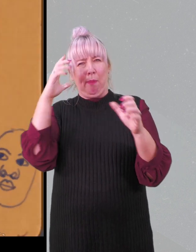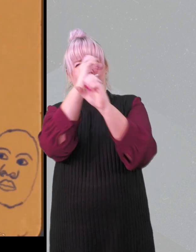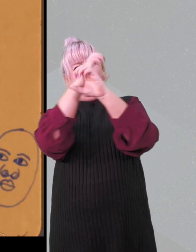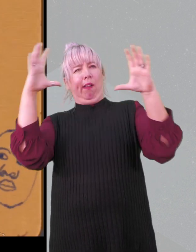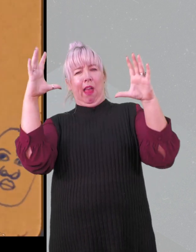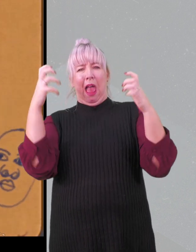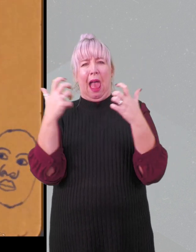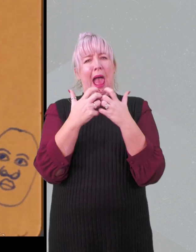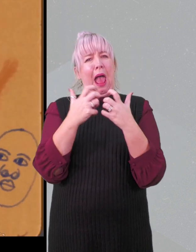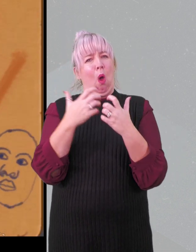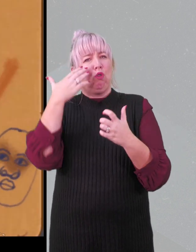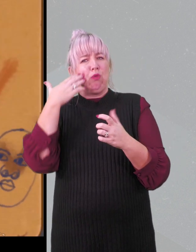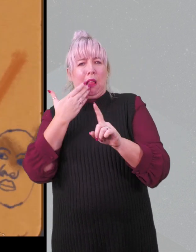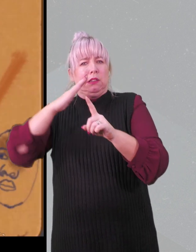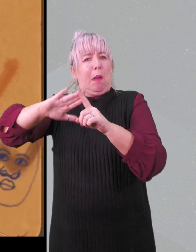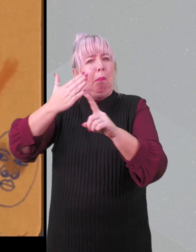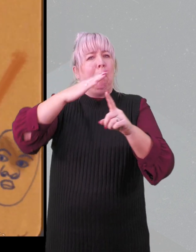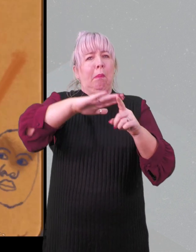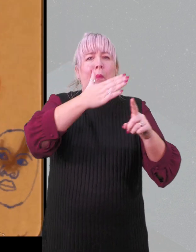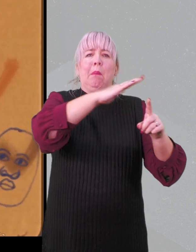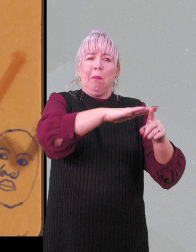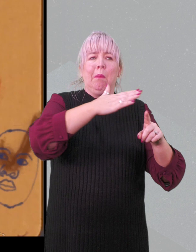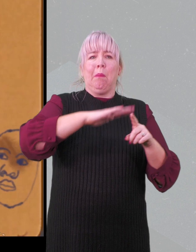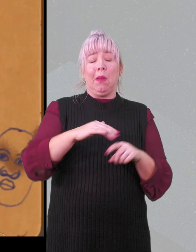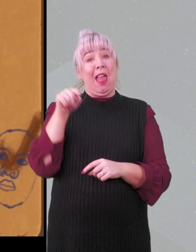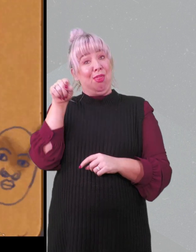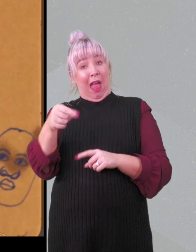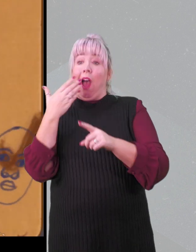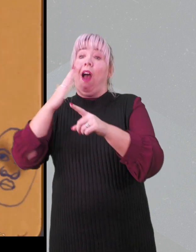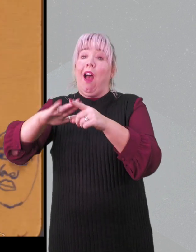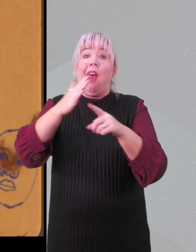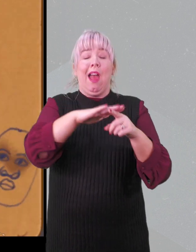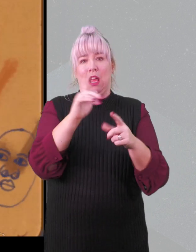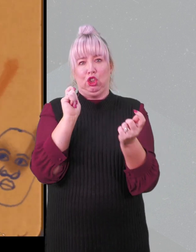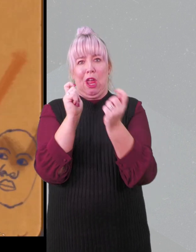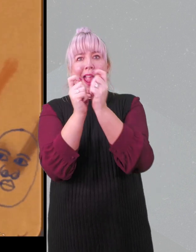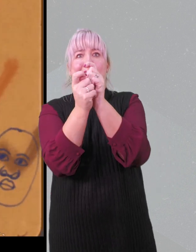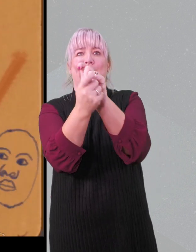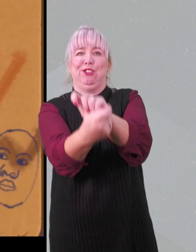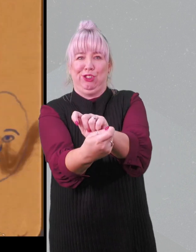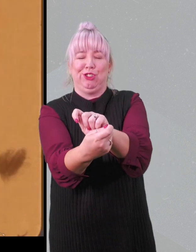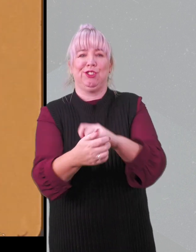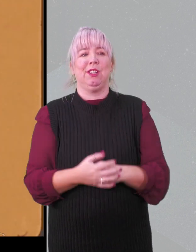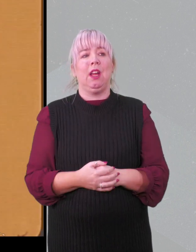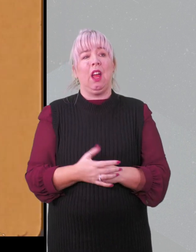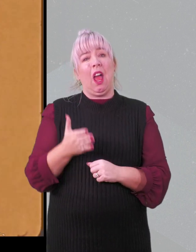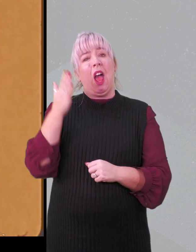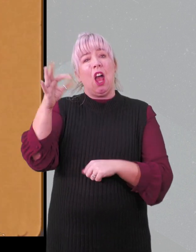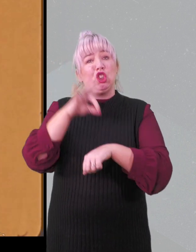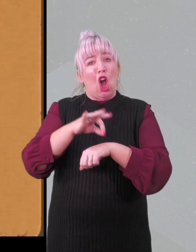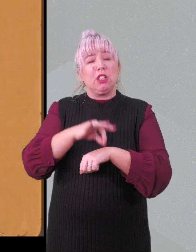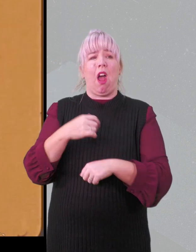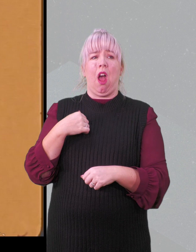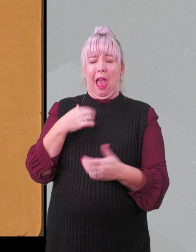racial types emerged. Groups were divided arbitrarily, and because of this, race has shifted over time. But in the doctor's office, I